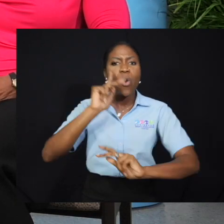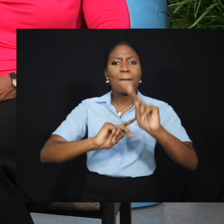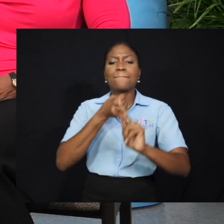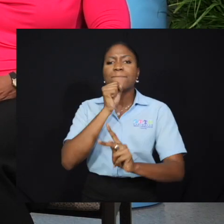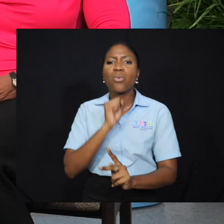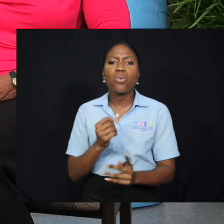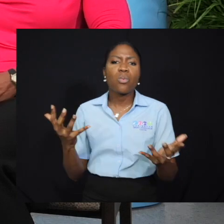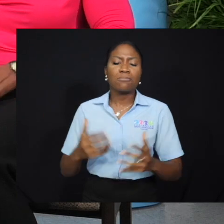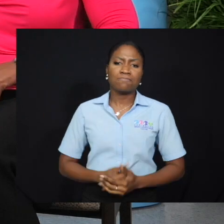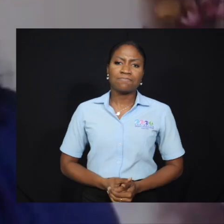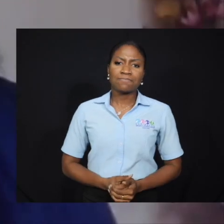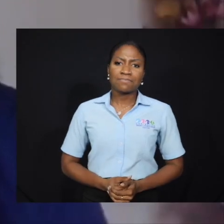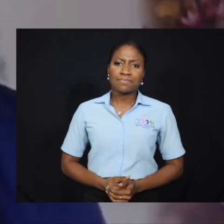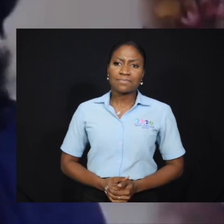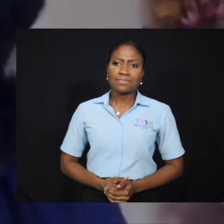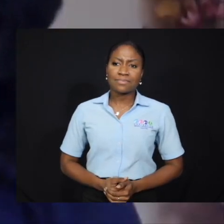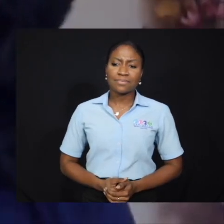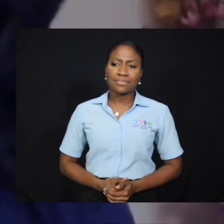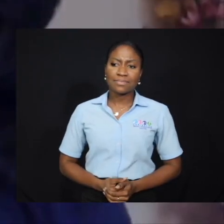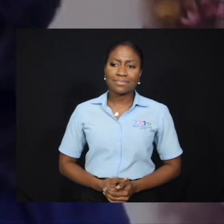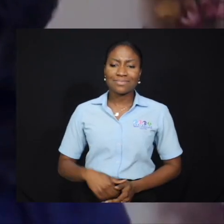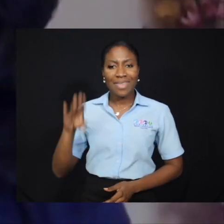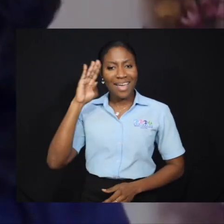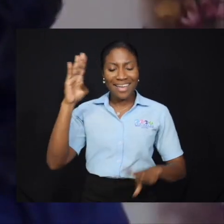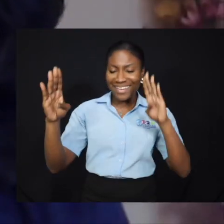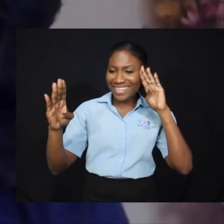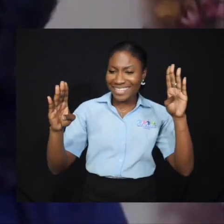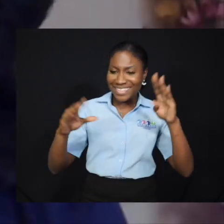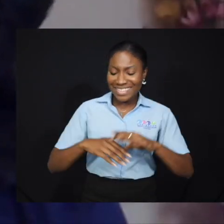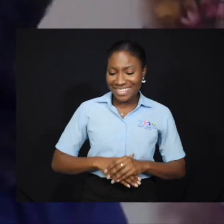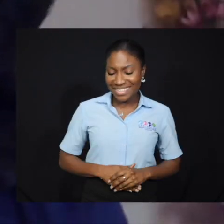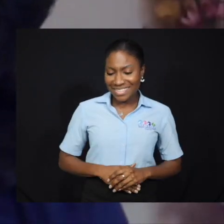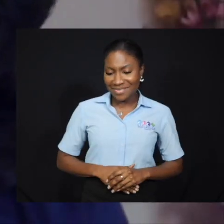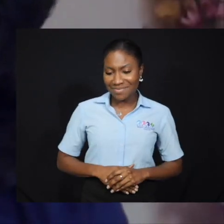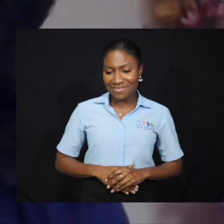that regard? Niala? Hello, Emil. It's really a pleasure listening to